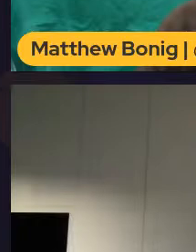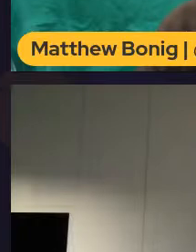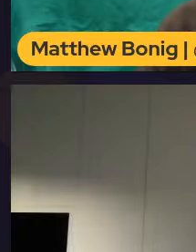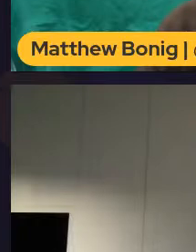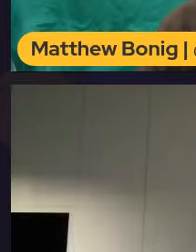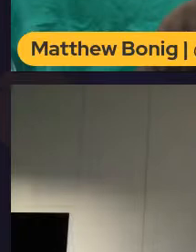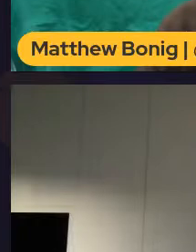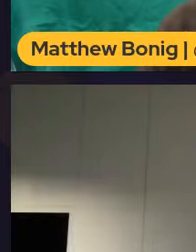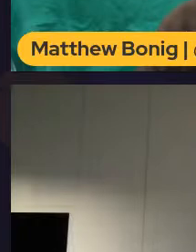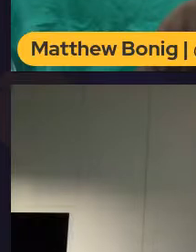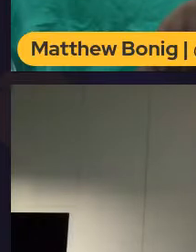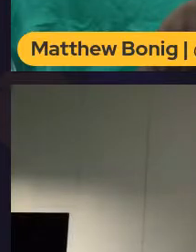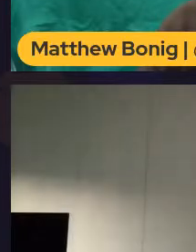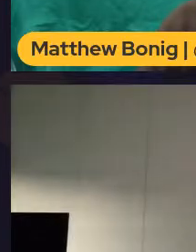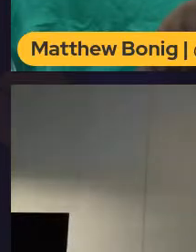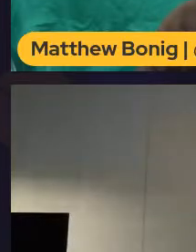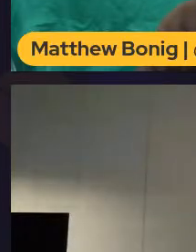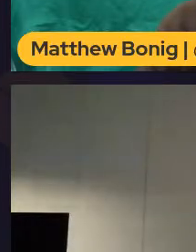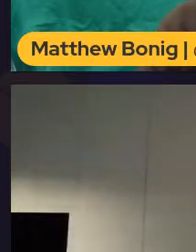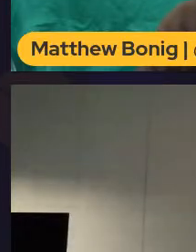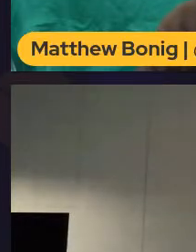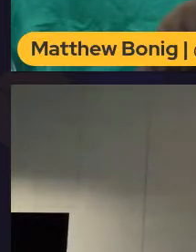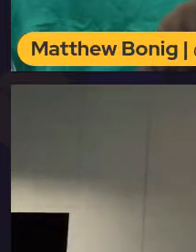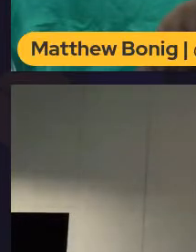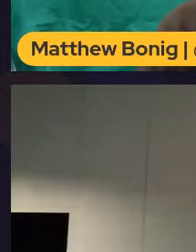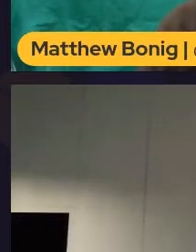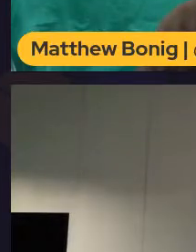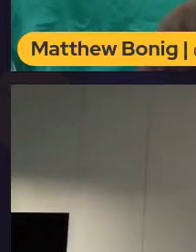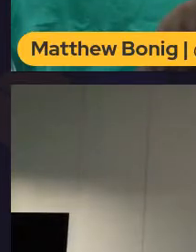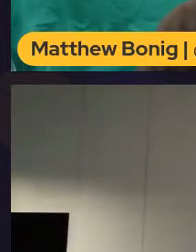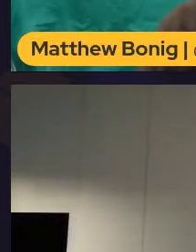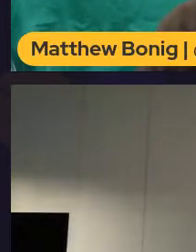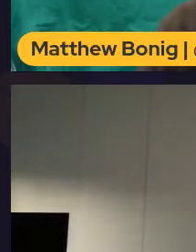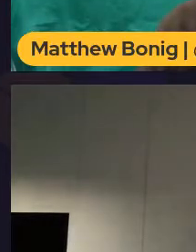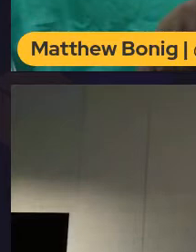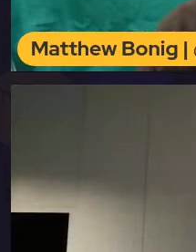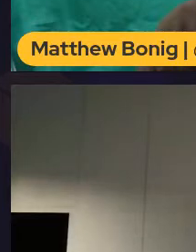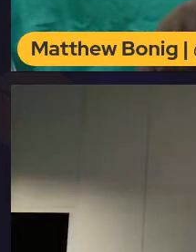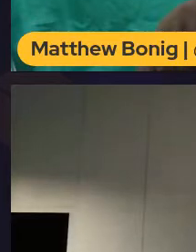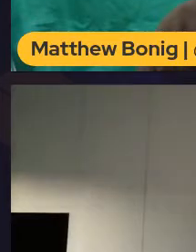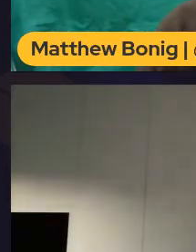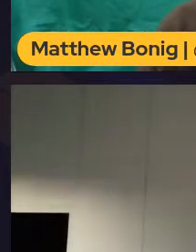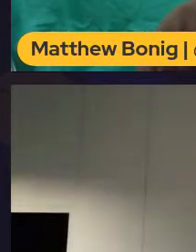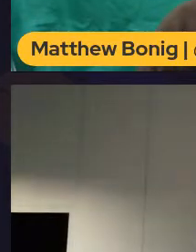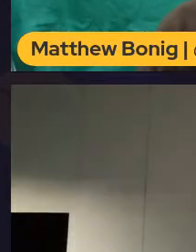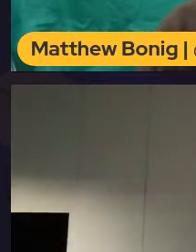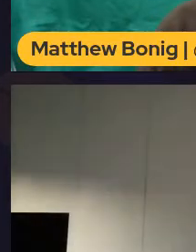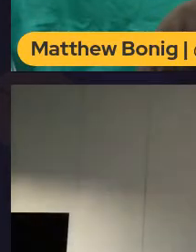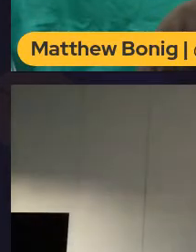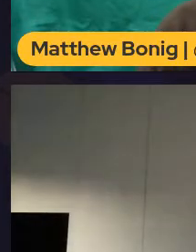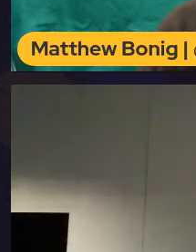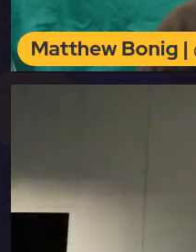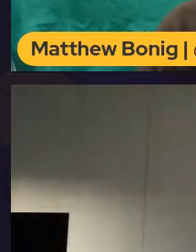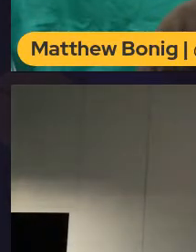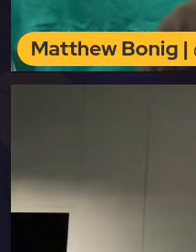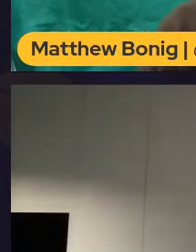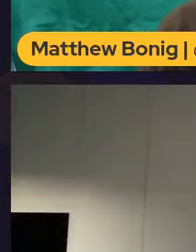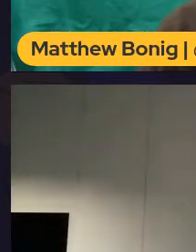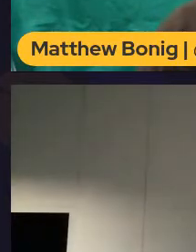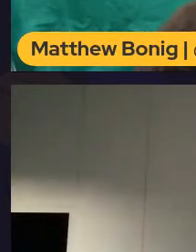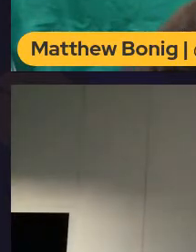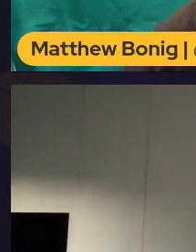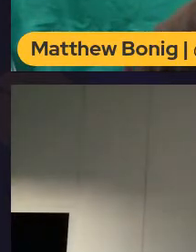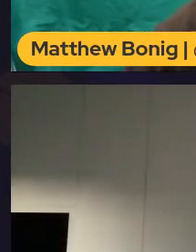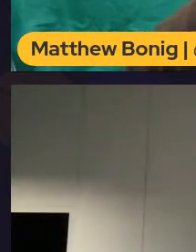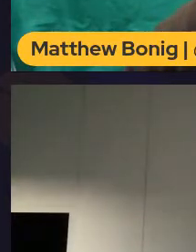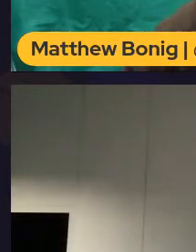blockers for interoperability. The construct that it was in the CDK was not the same construct that was used in CDK for Kubernetes or CDK for